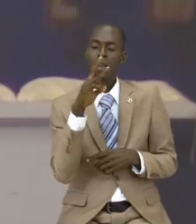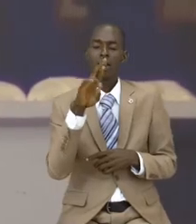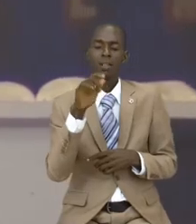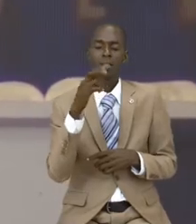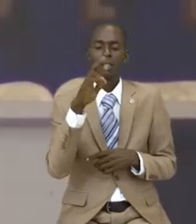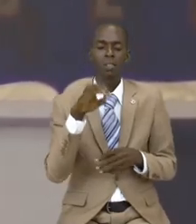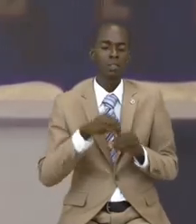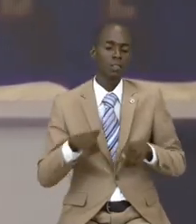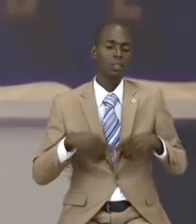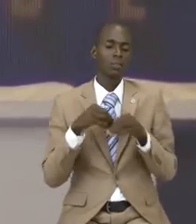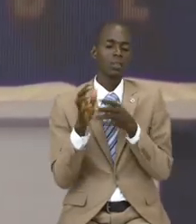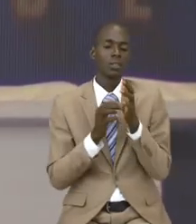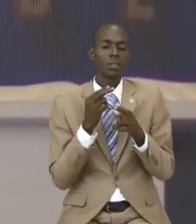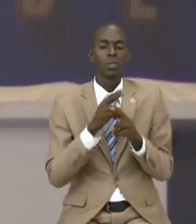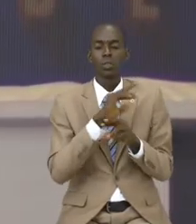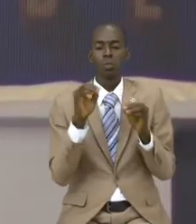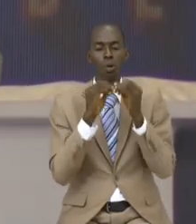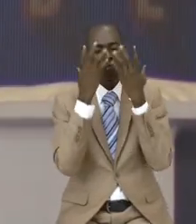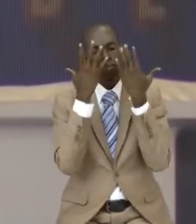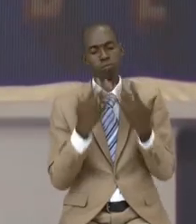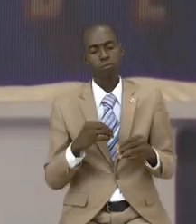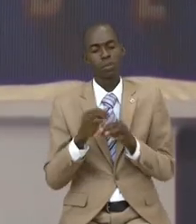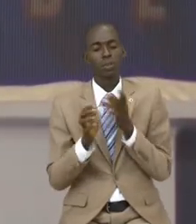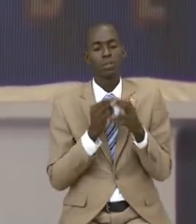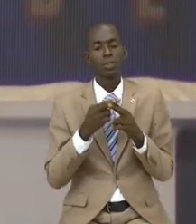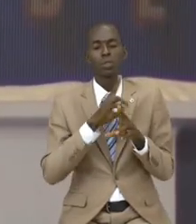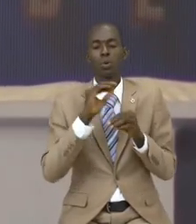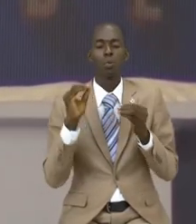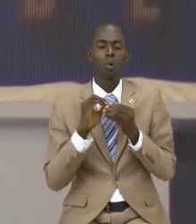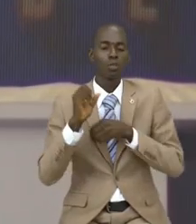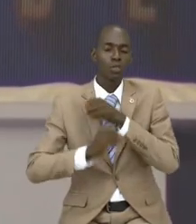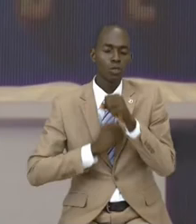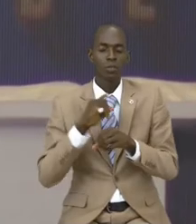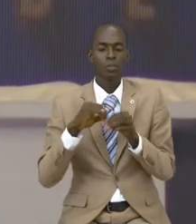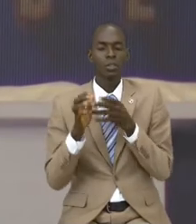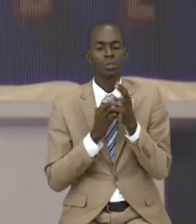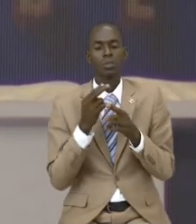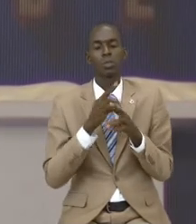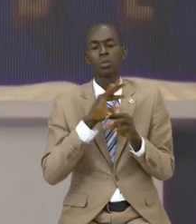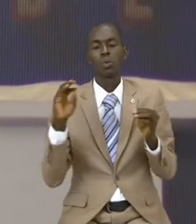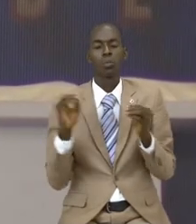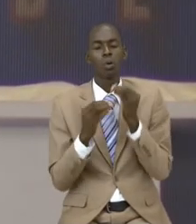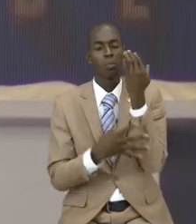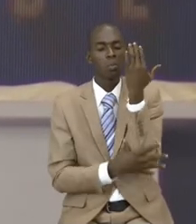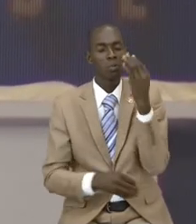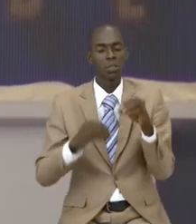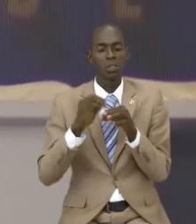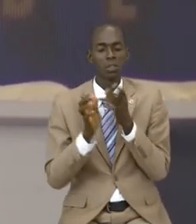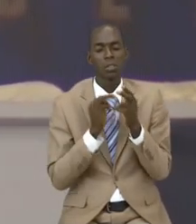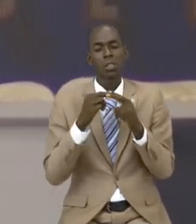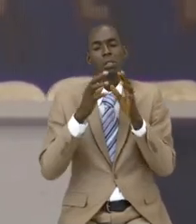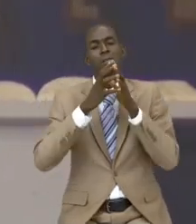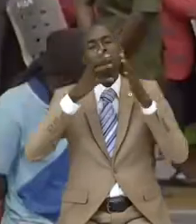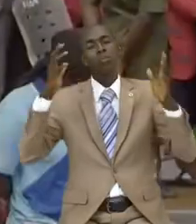sorrow. No more suffering. No more poverty. Abundant, adequate provision for